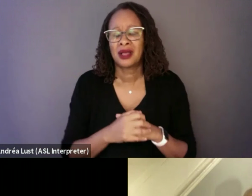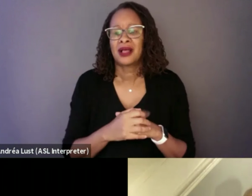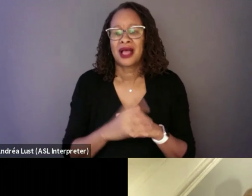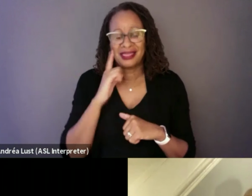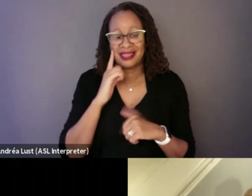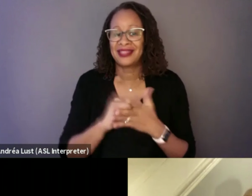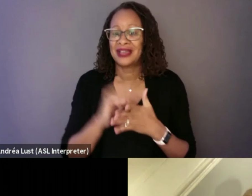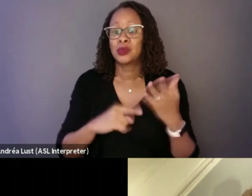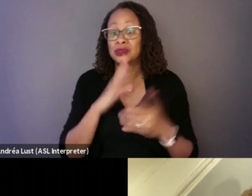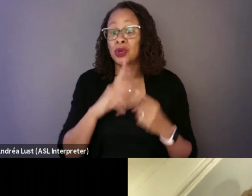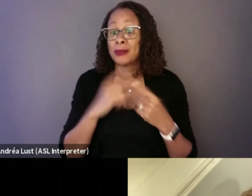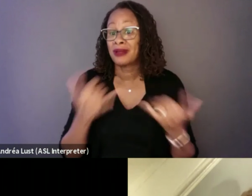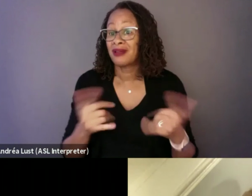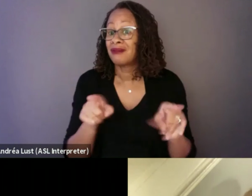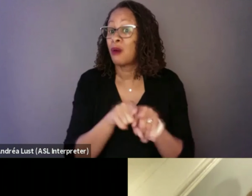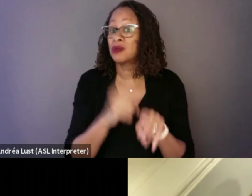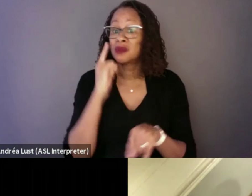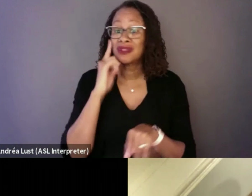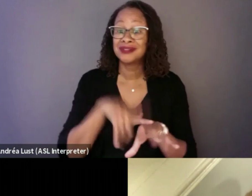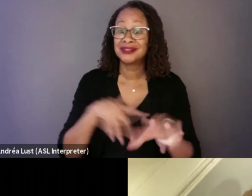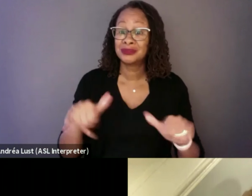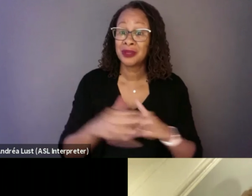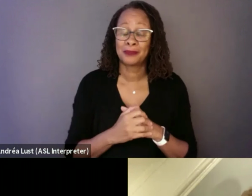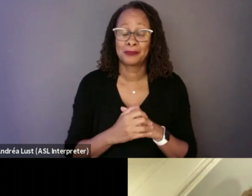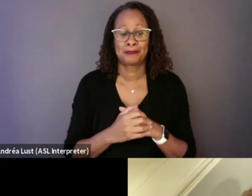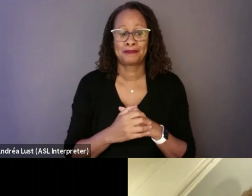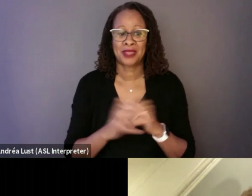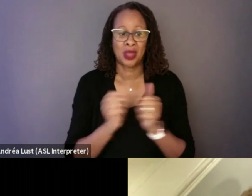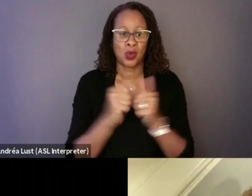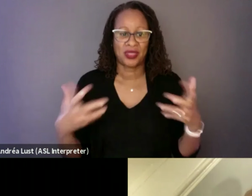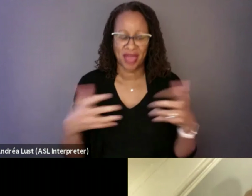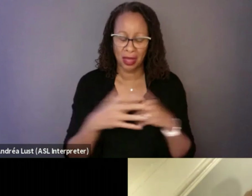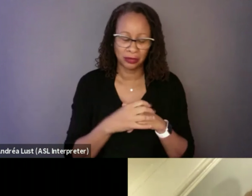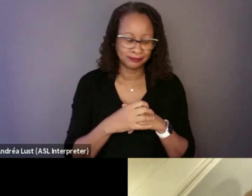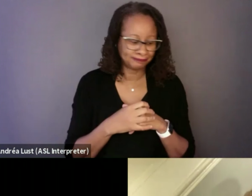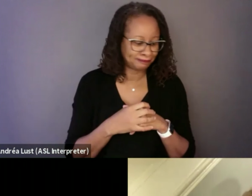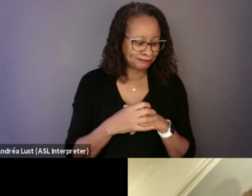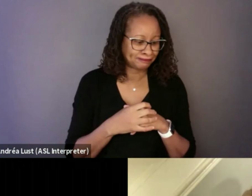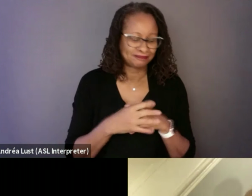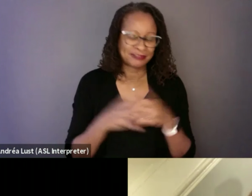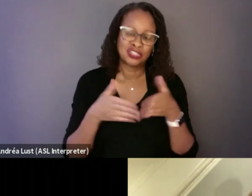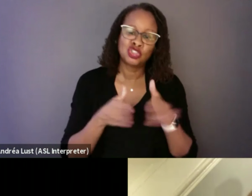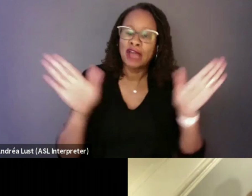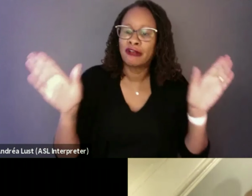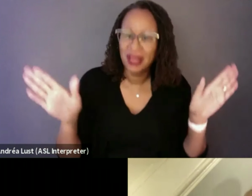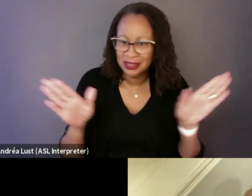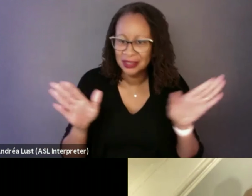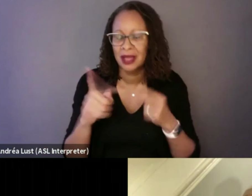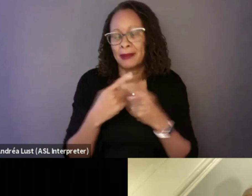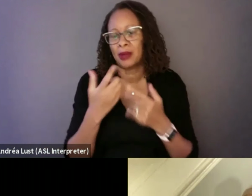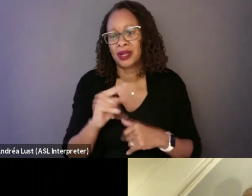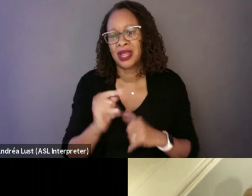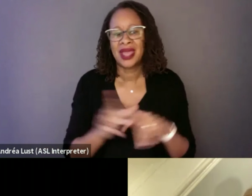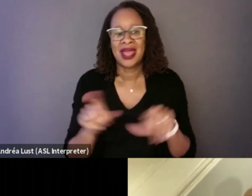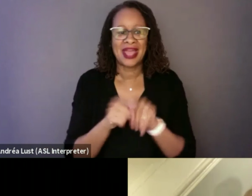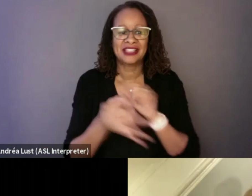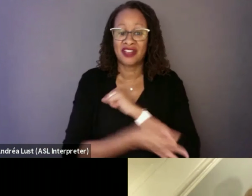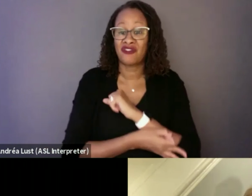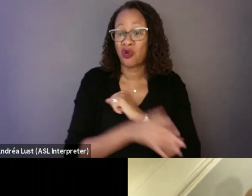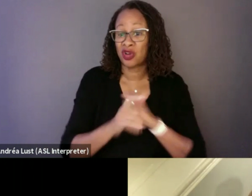he's talking about. But I also think, and without being, you know, generalistic about, you know, as a foreigner and talk